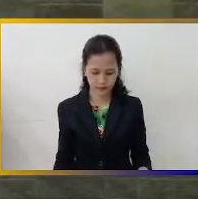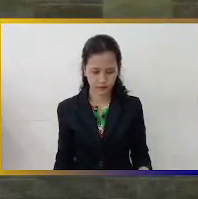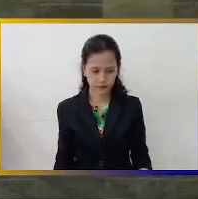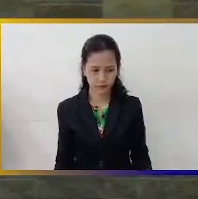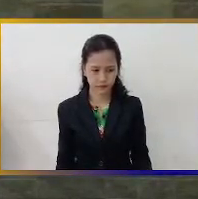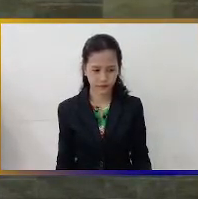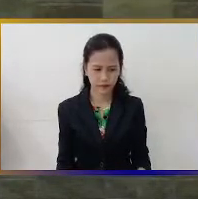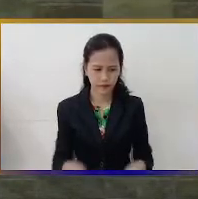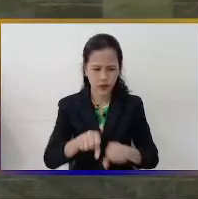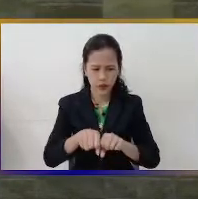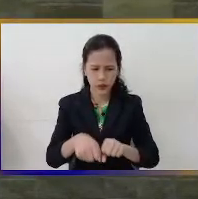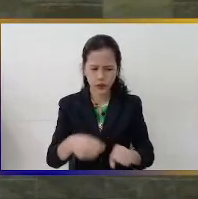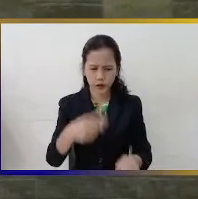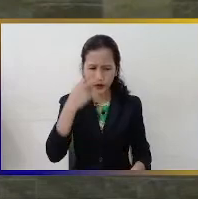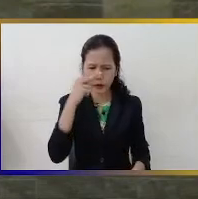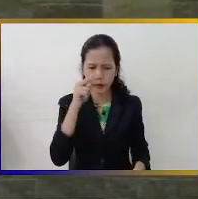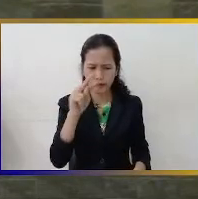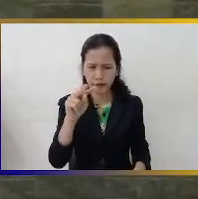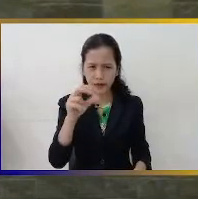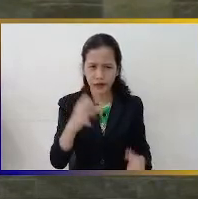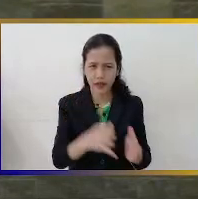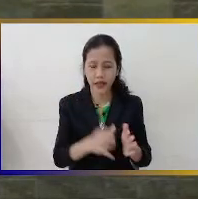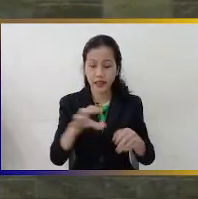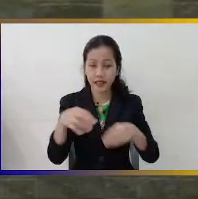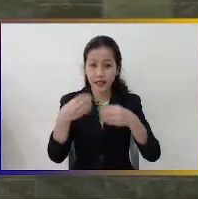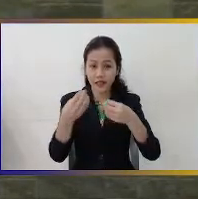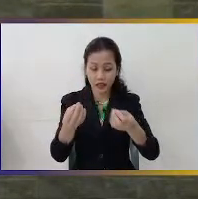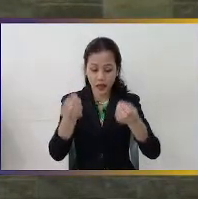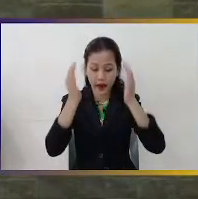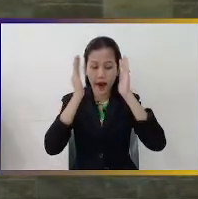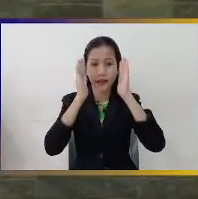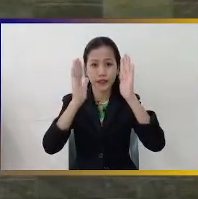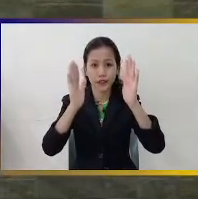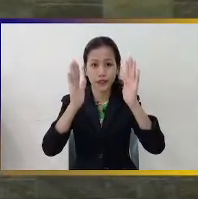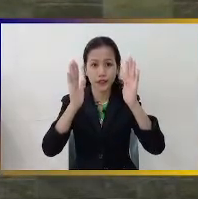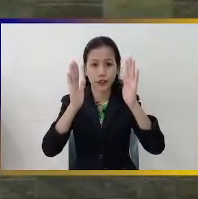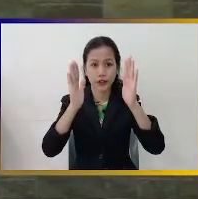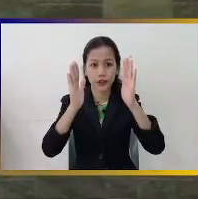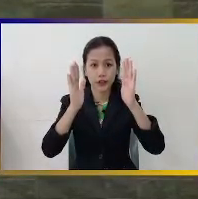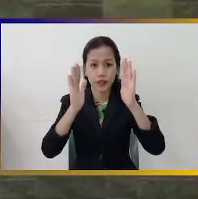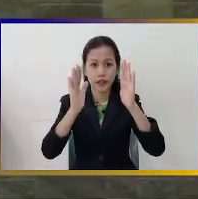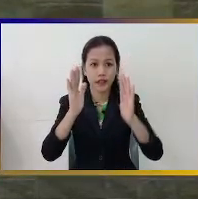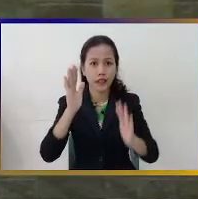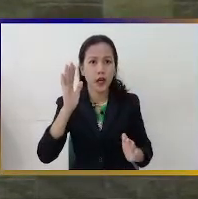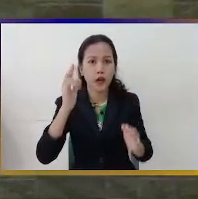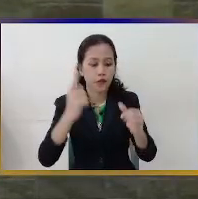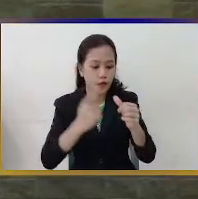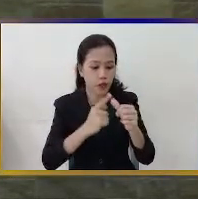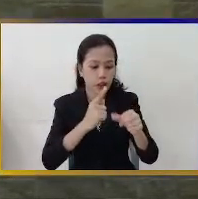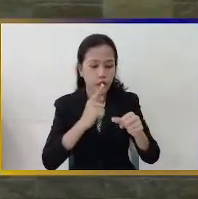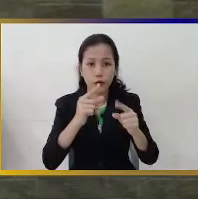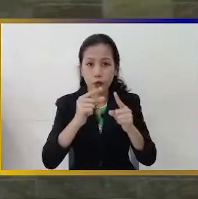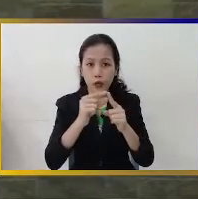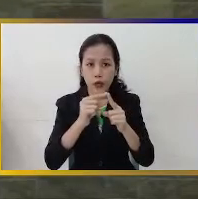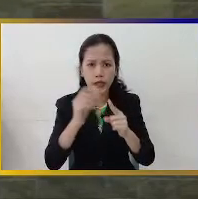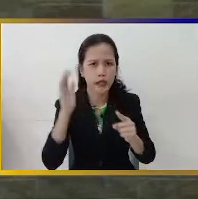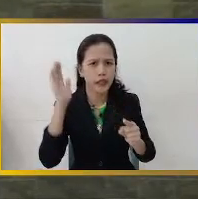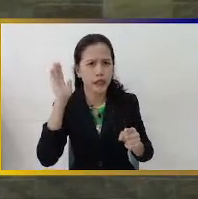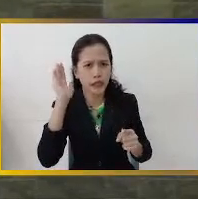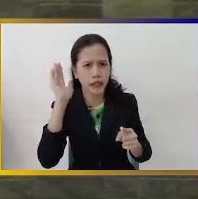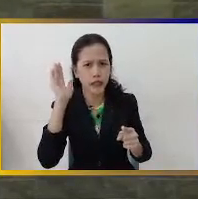dito, binigyang pansin na po dito at tinawag na po dito yung attention ng mga heads of